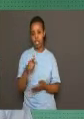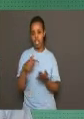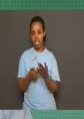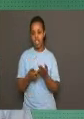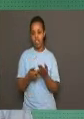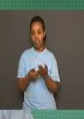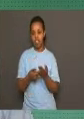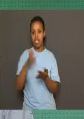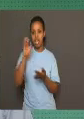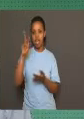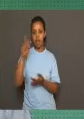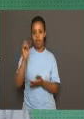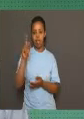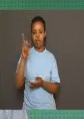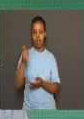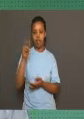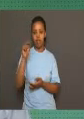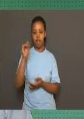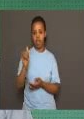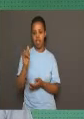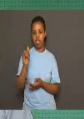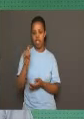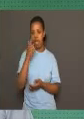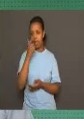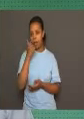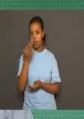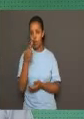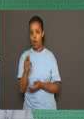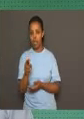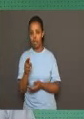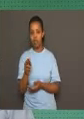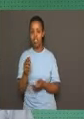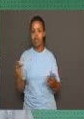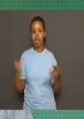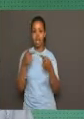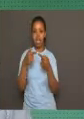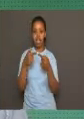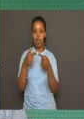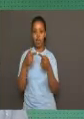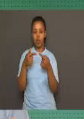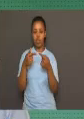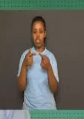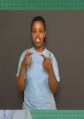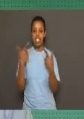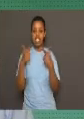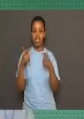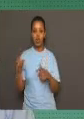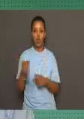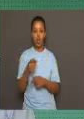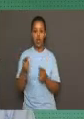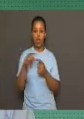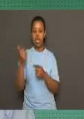Experiencing an epiphany is often associated with the feeling of having a sudden leap